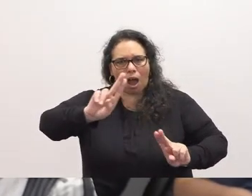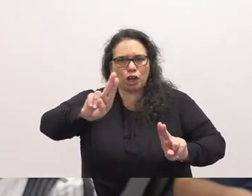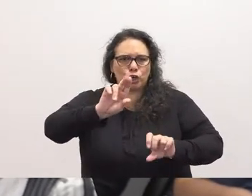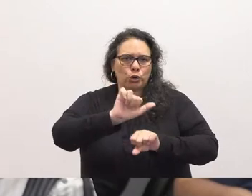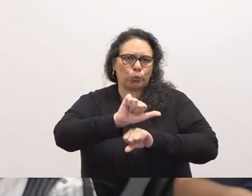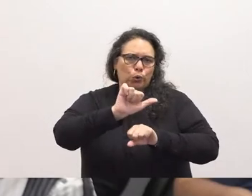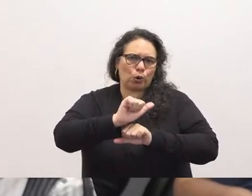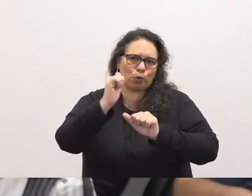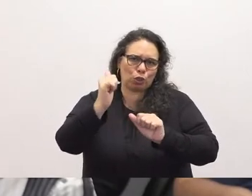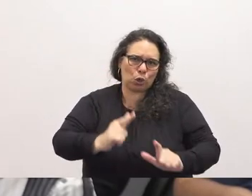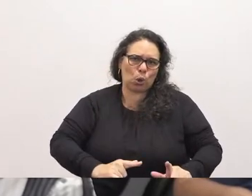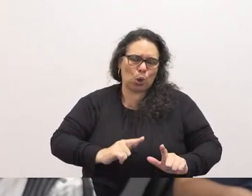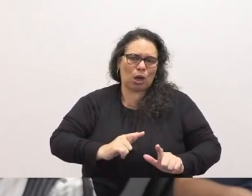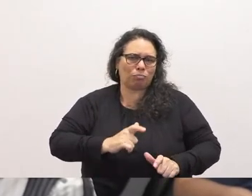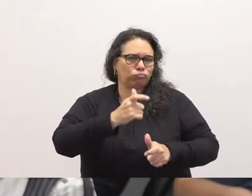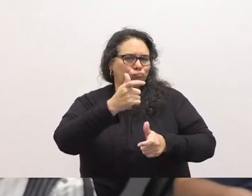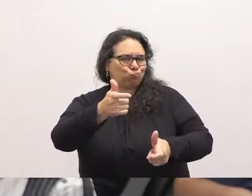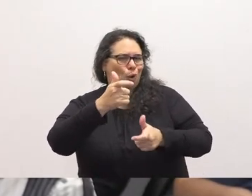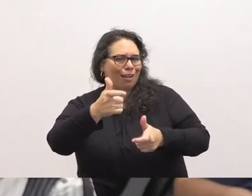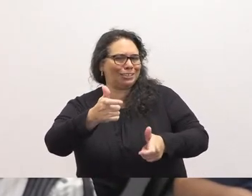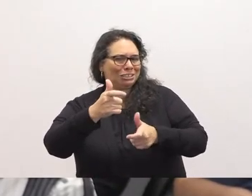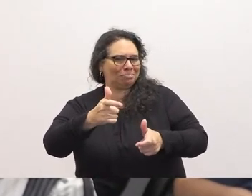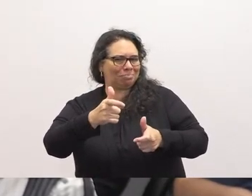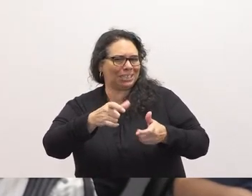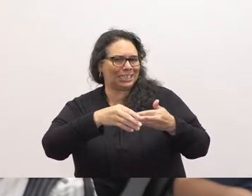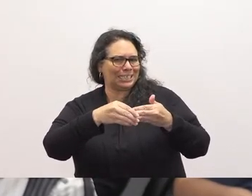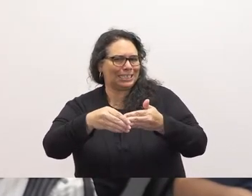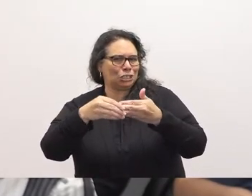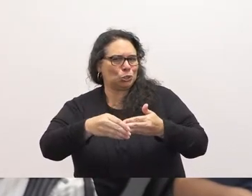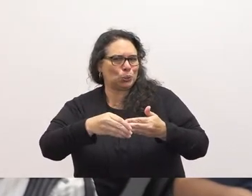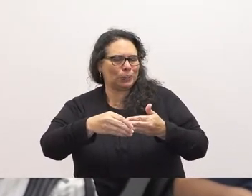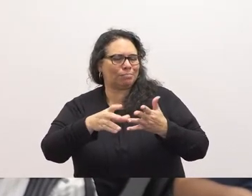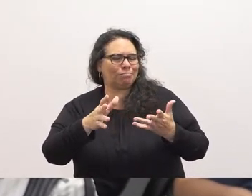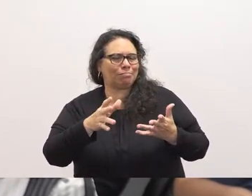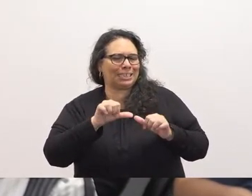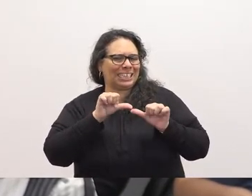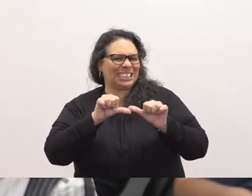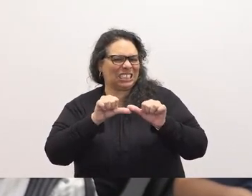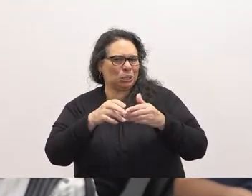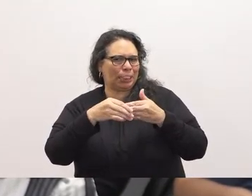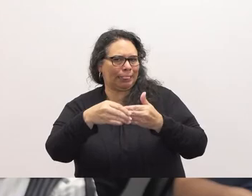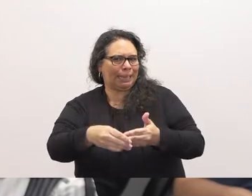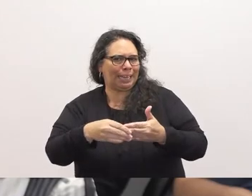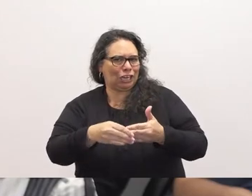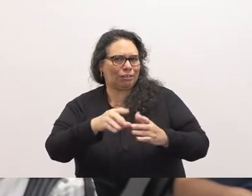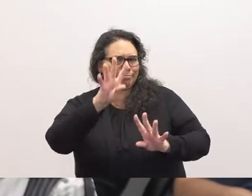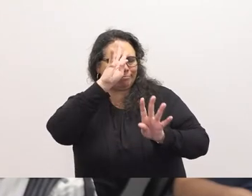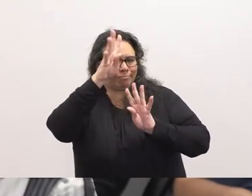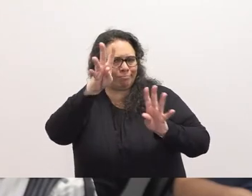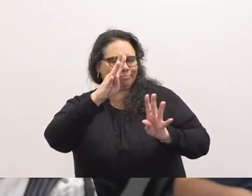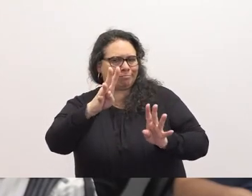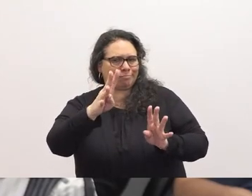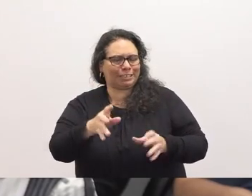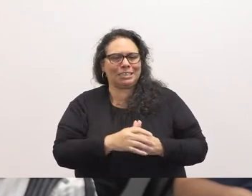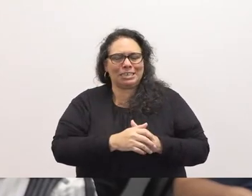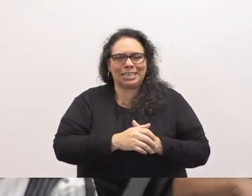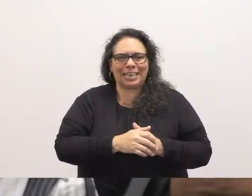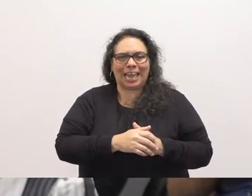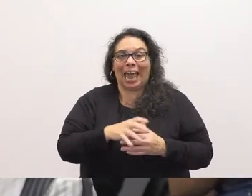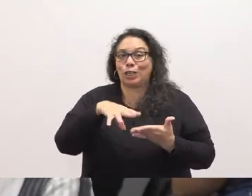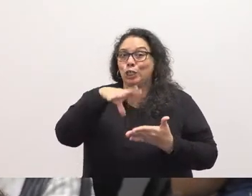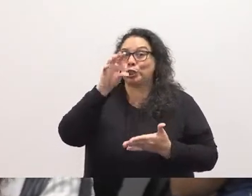forward to watching Long Beach Unified continue to be the leader in innovation, dedicated people, and student success. Thank you.